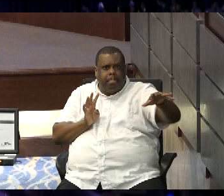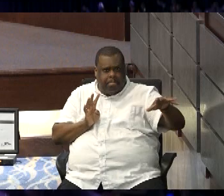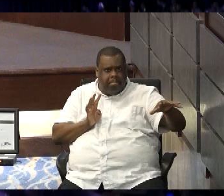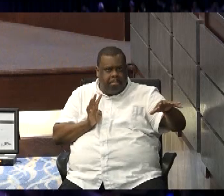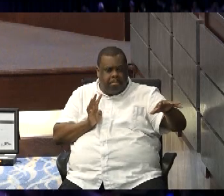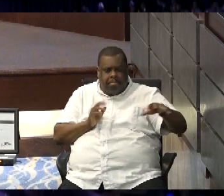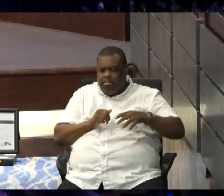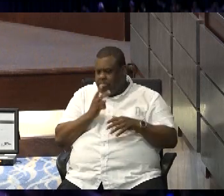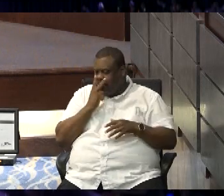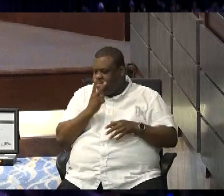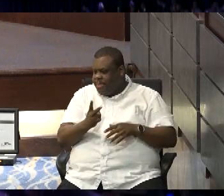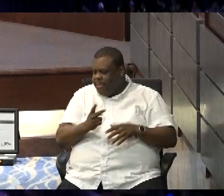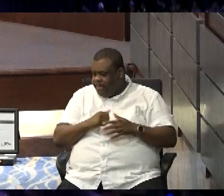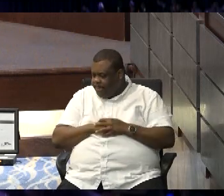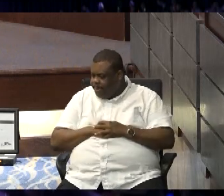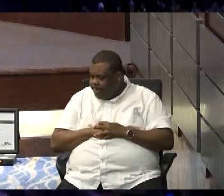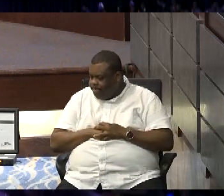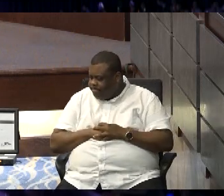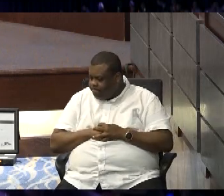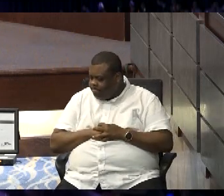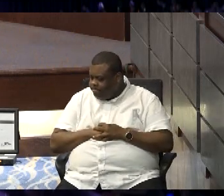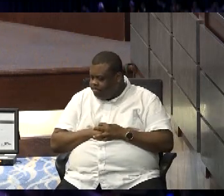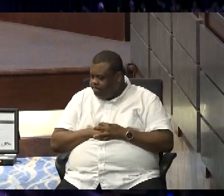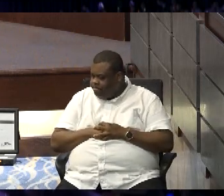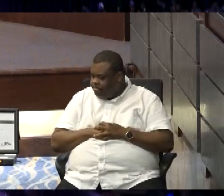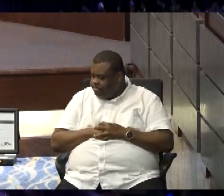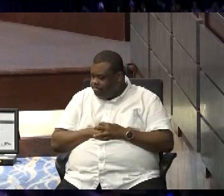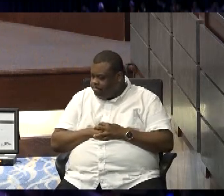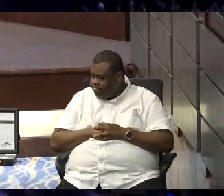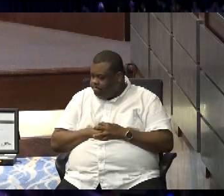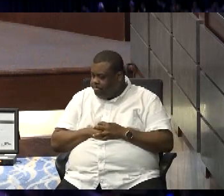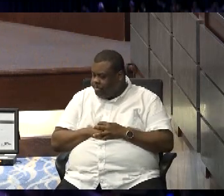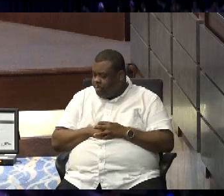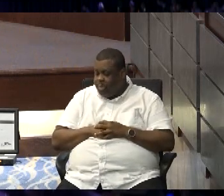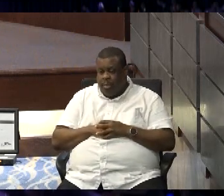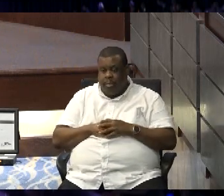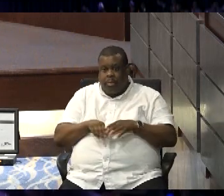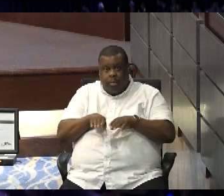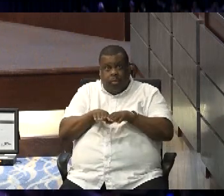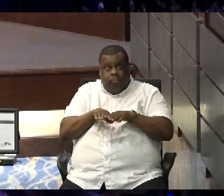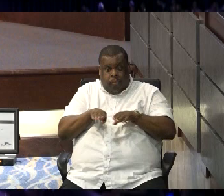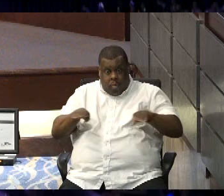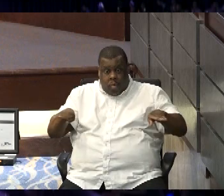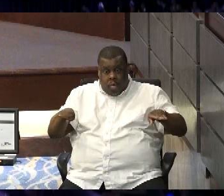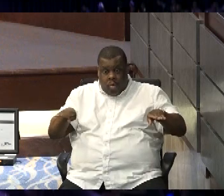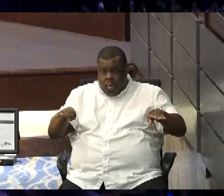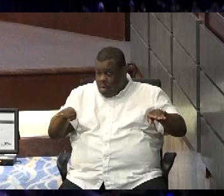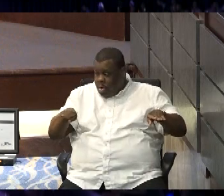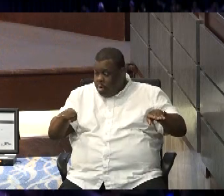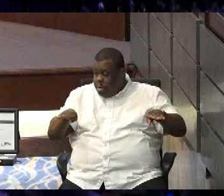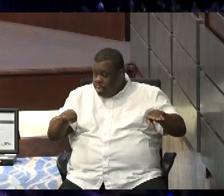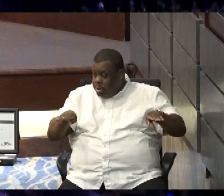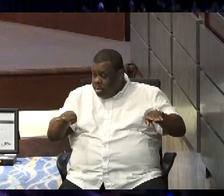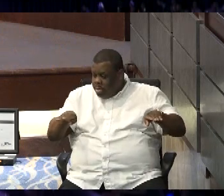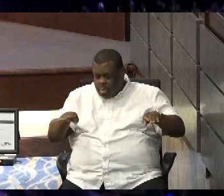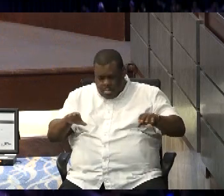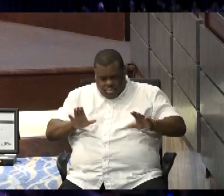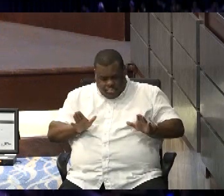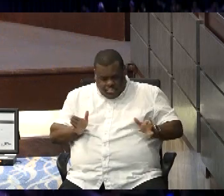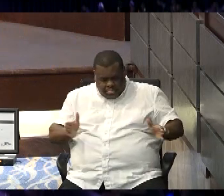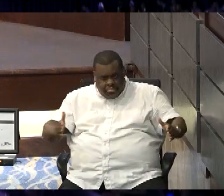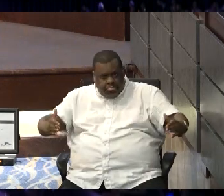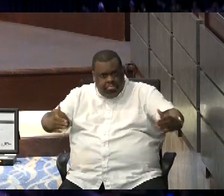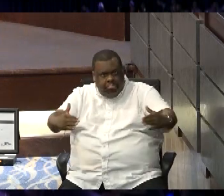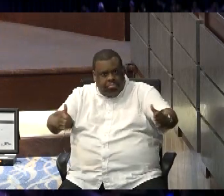And I should mention too that the intent here is that the floor is slightly raked to provide adequate sight lines, but that